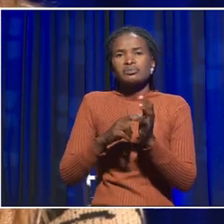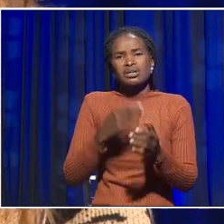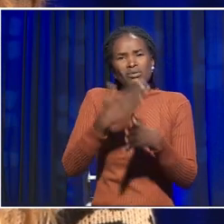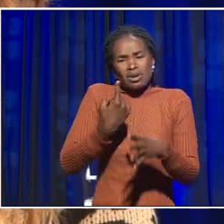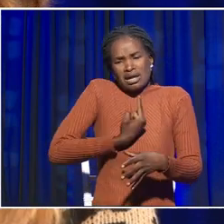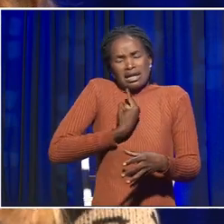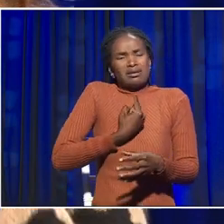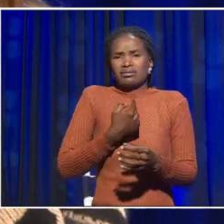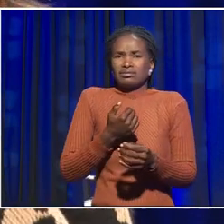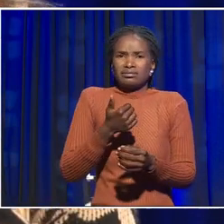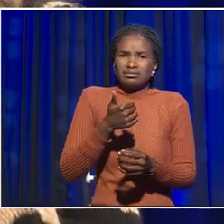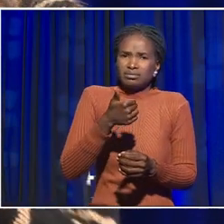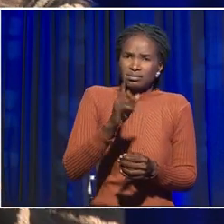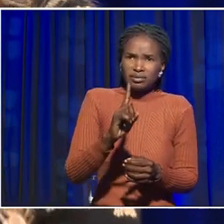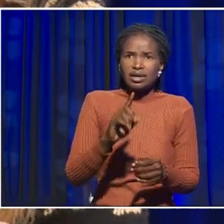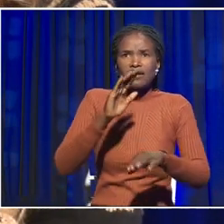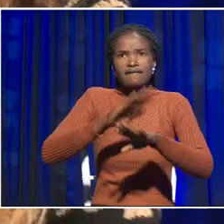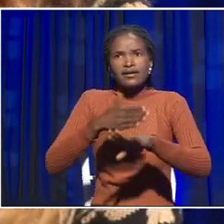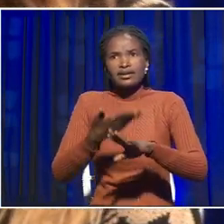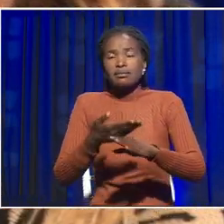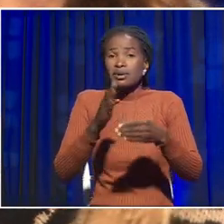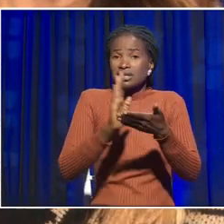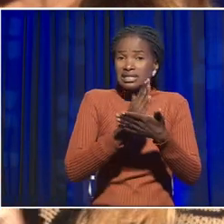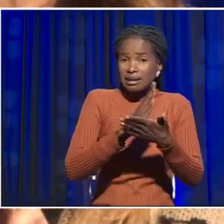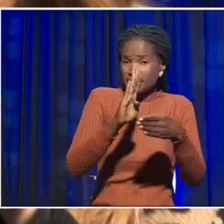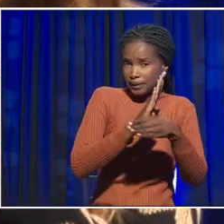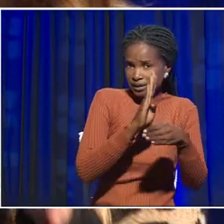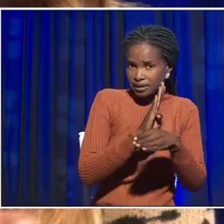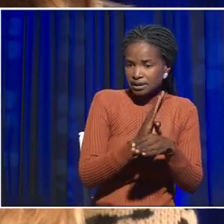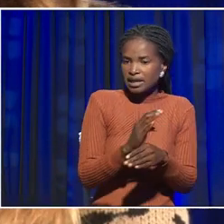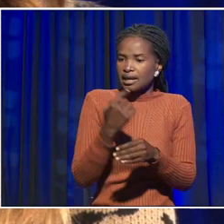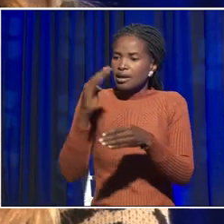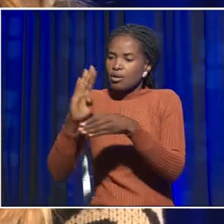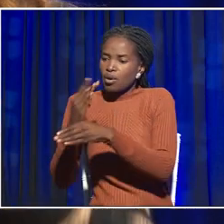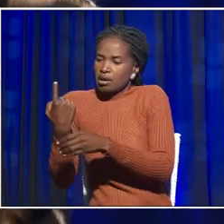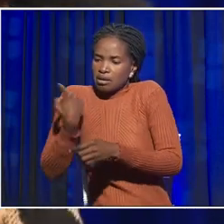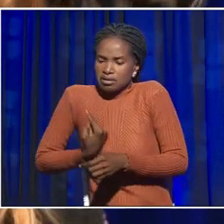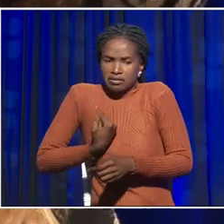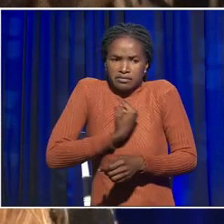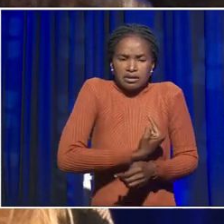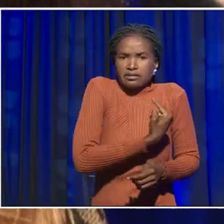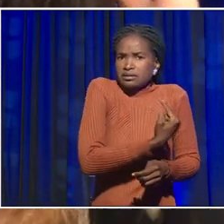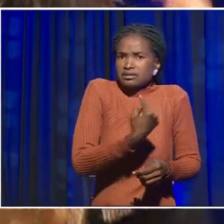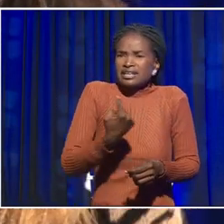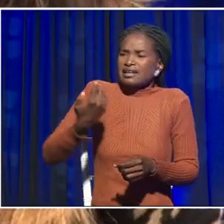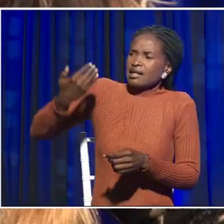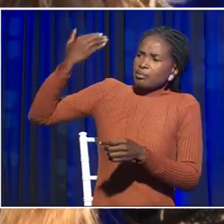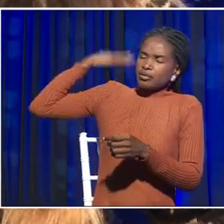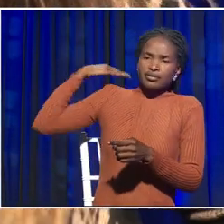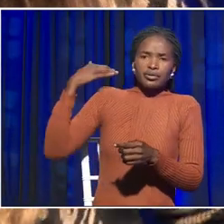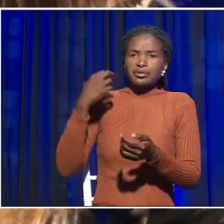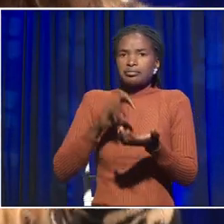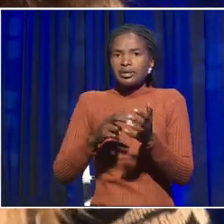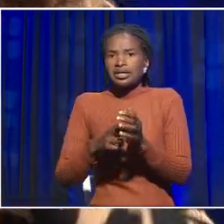have these pockets in the business that each one does his own bit. And back in the days, you